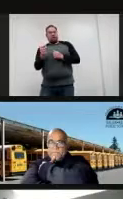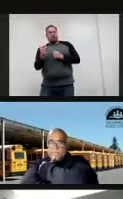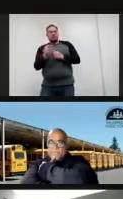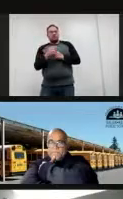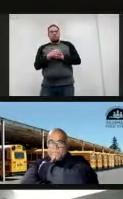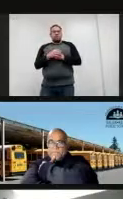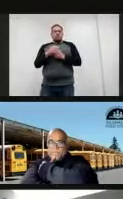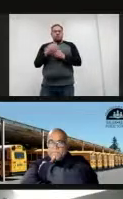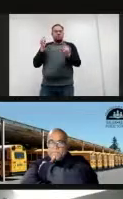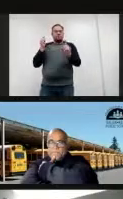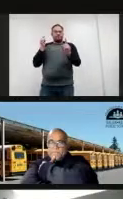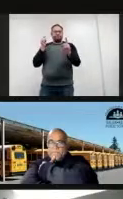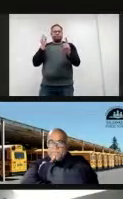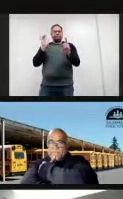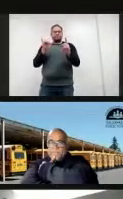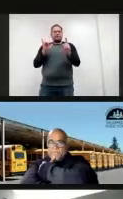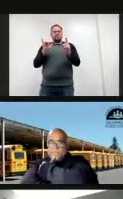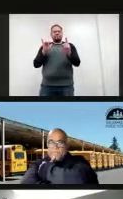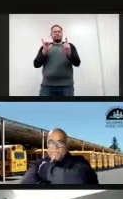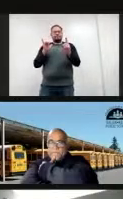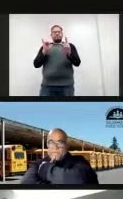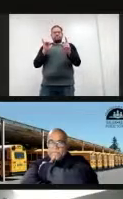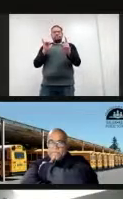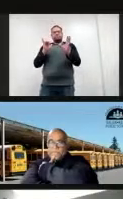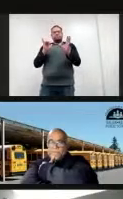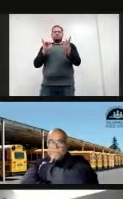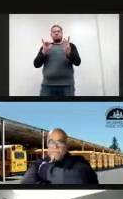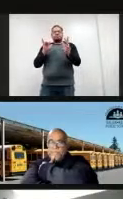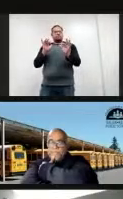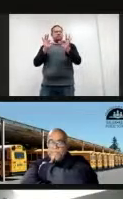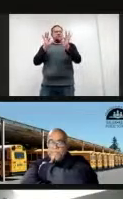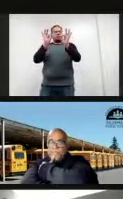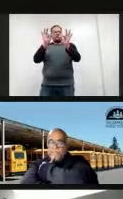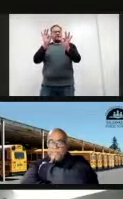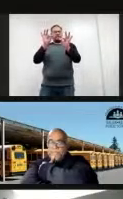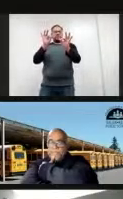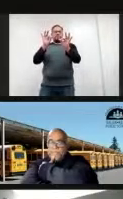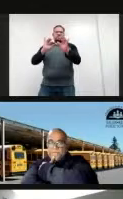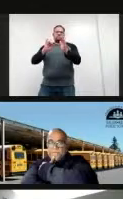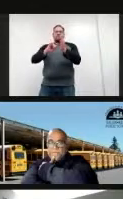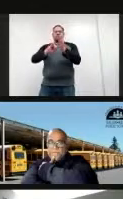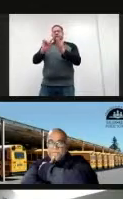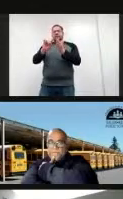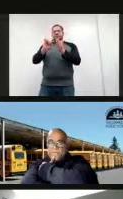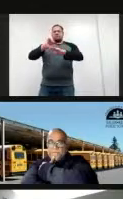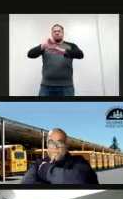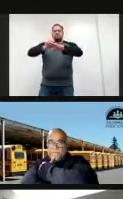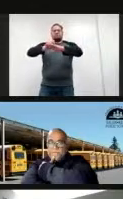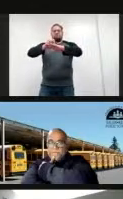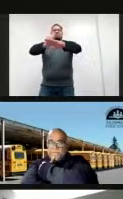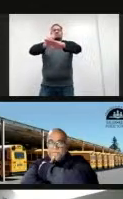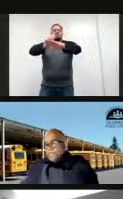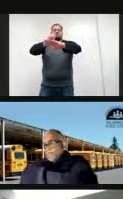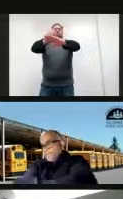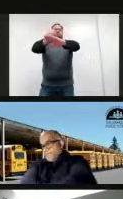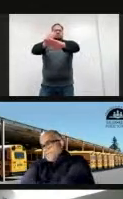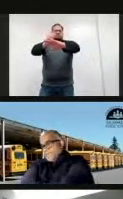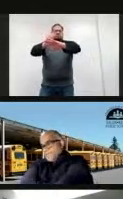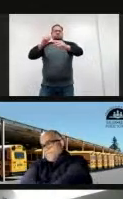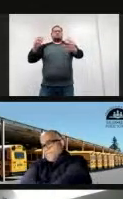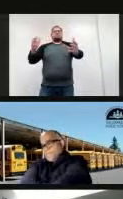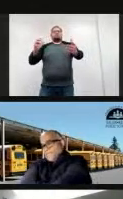these goalposts as your general compensation. When you think about what you might pay your next